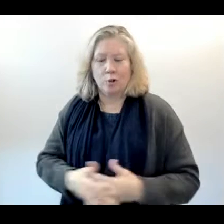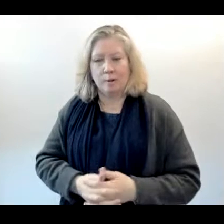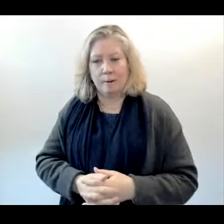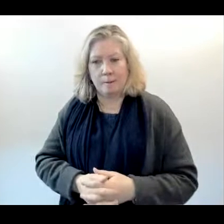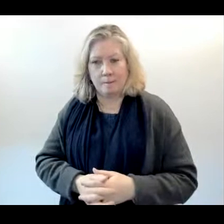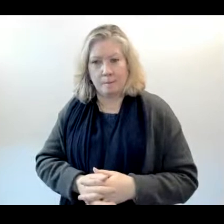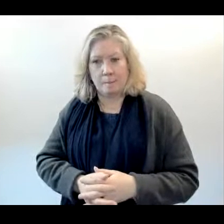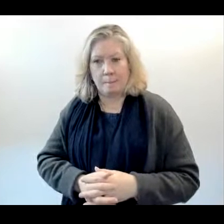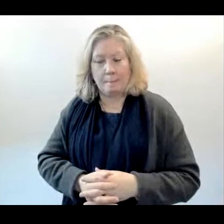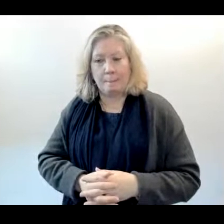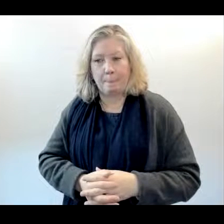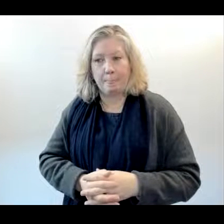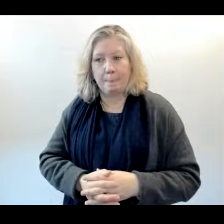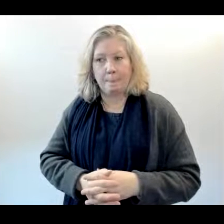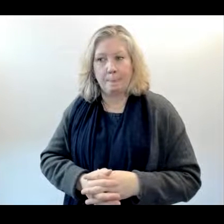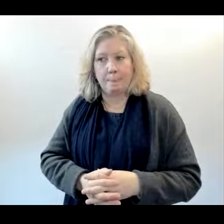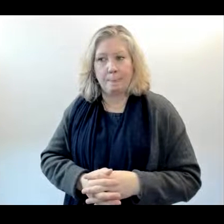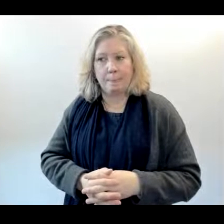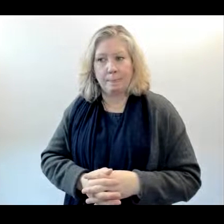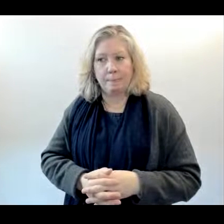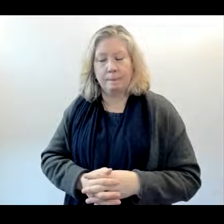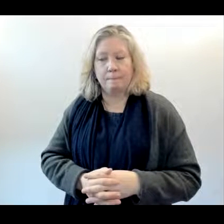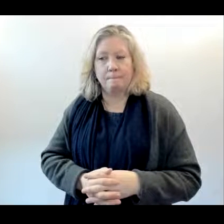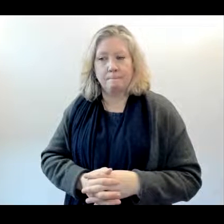Thank you, Director Binion. Okay.